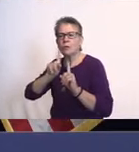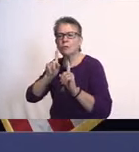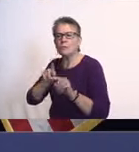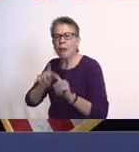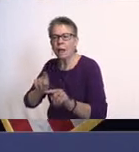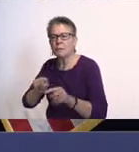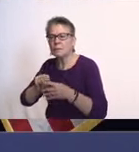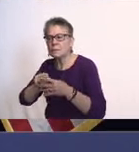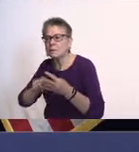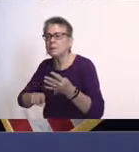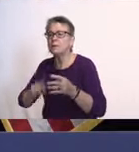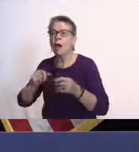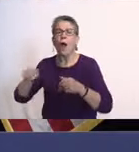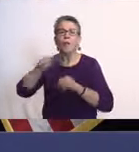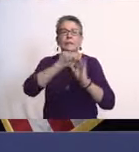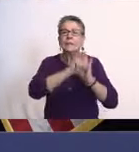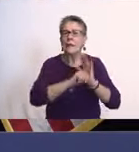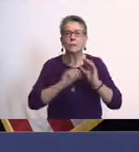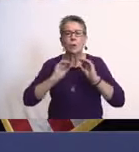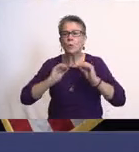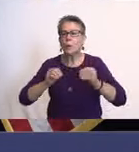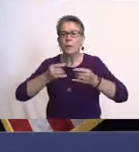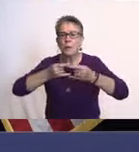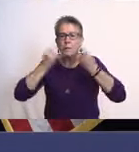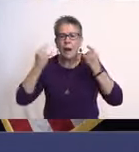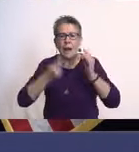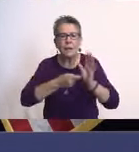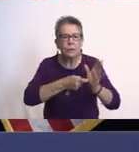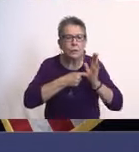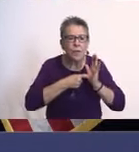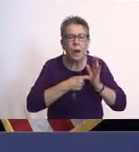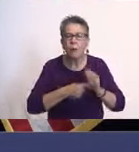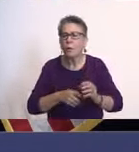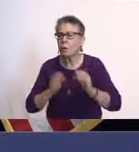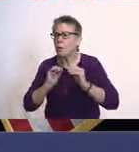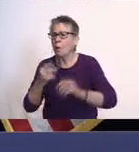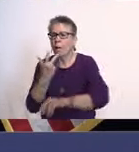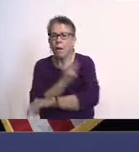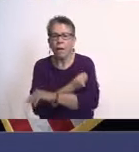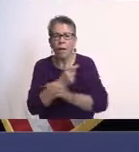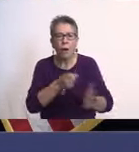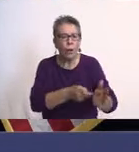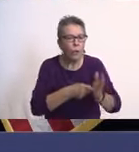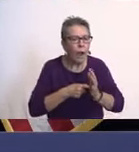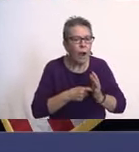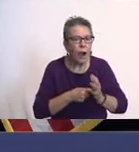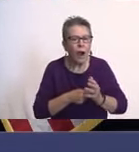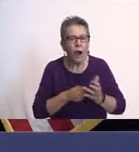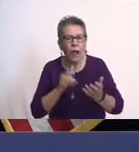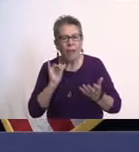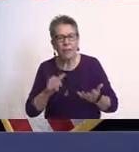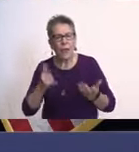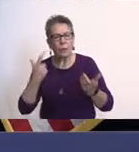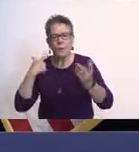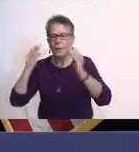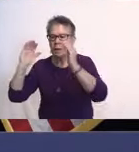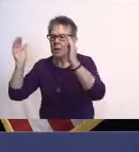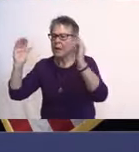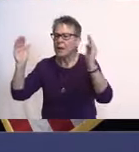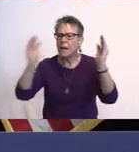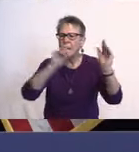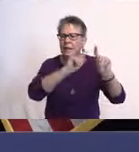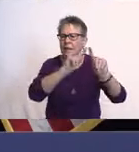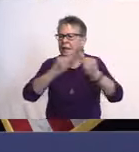for asking this, but did you ever have any interactions with him in any capacity? Thank you. Someone has told me that